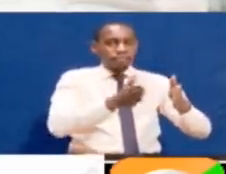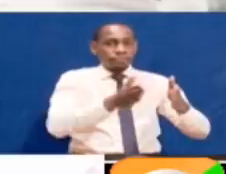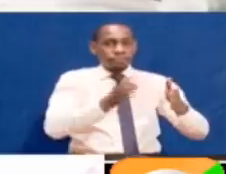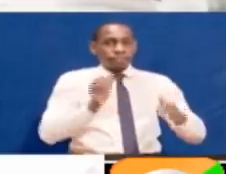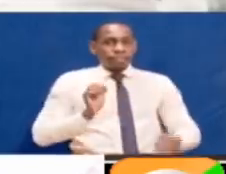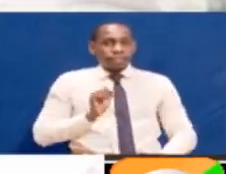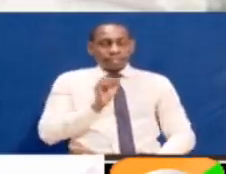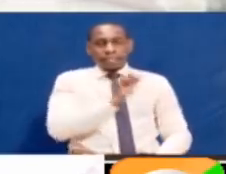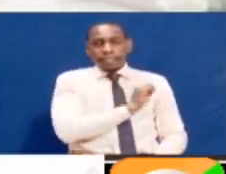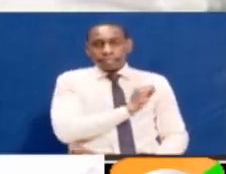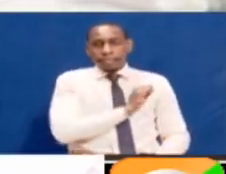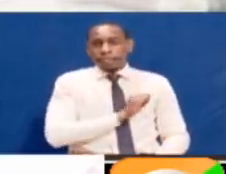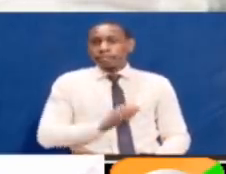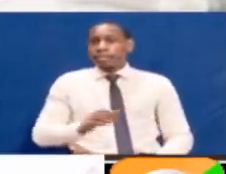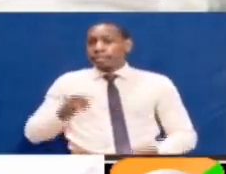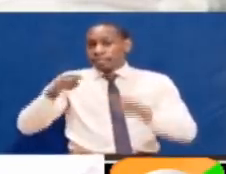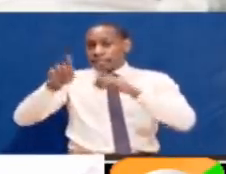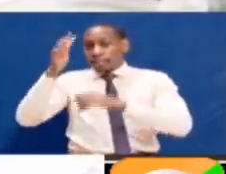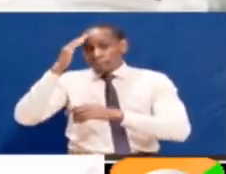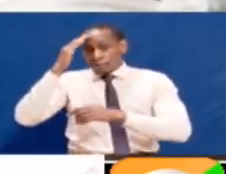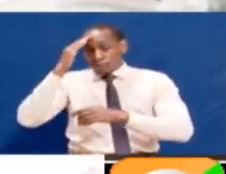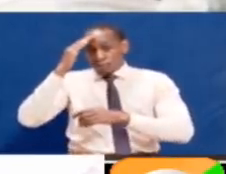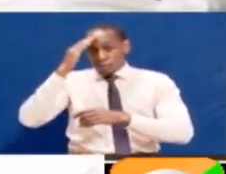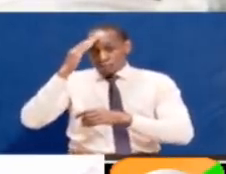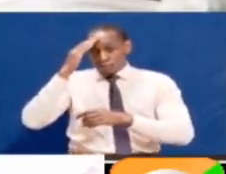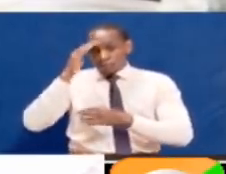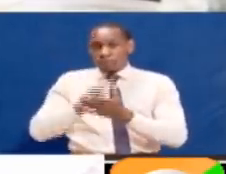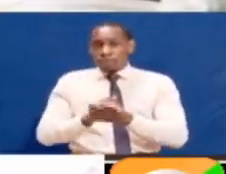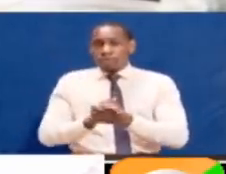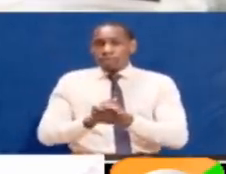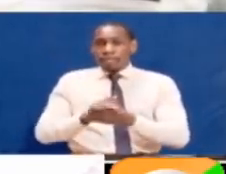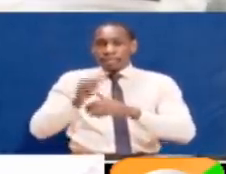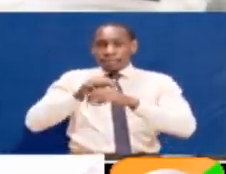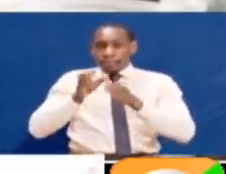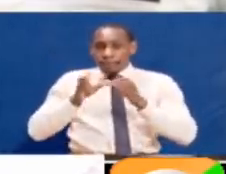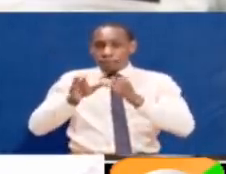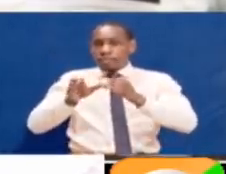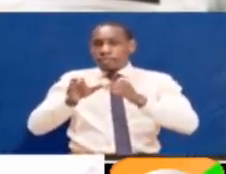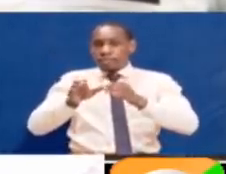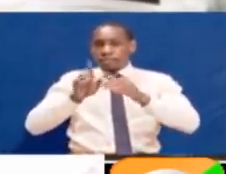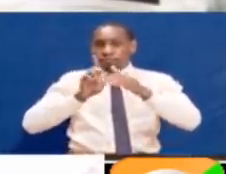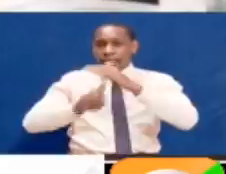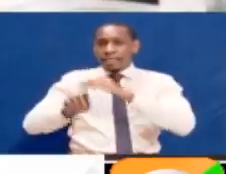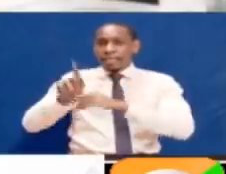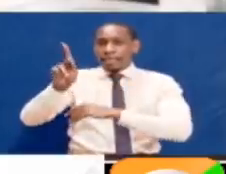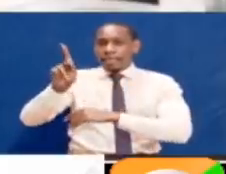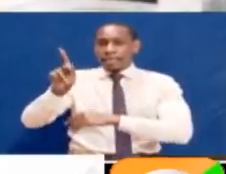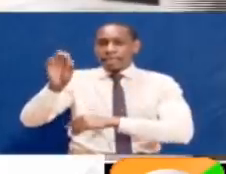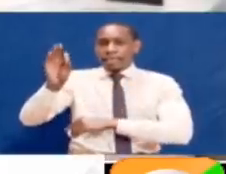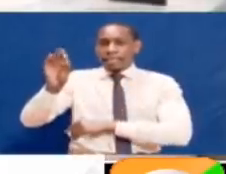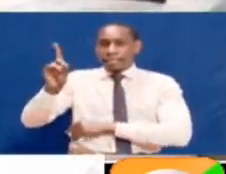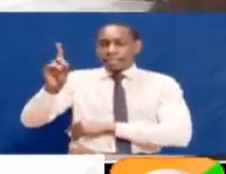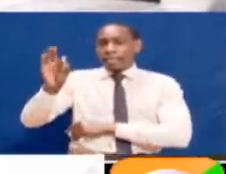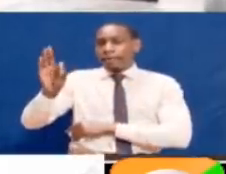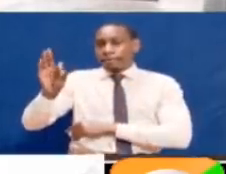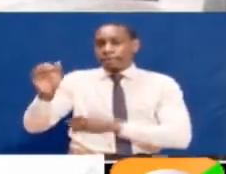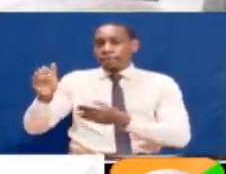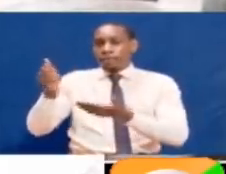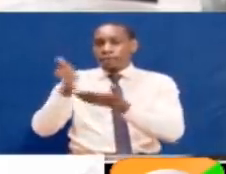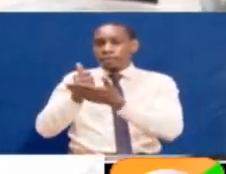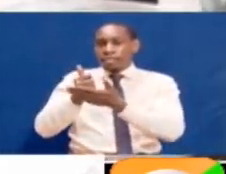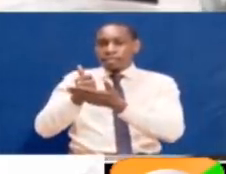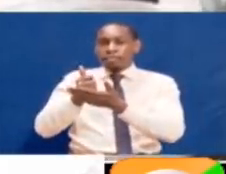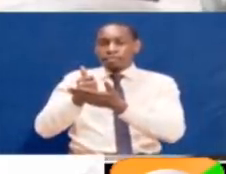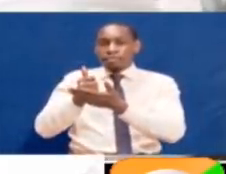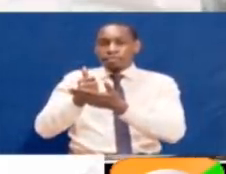of Senate, do you know the consequences of forcing yourself even to the Kenya Defense Forces or officers